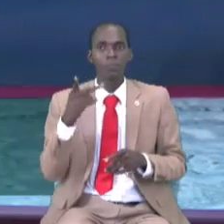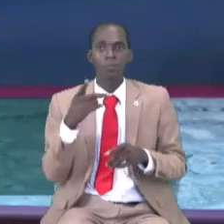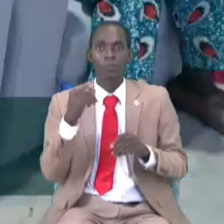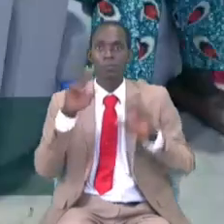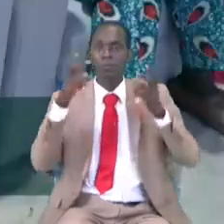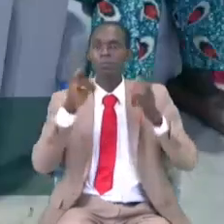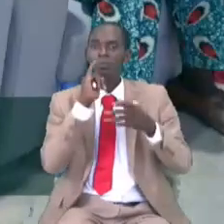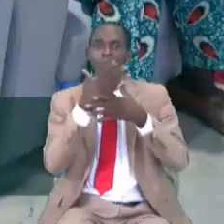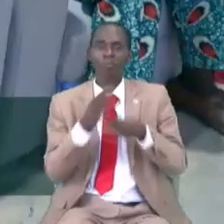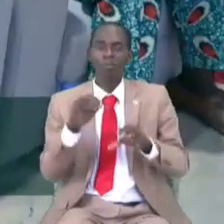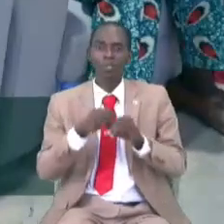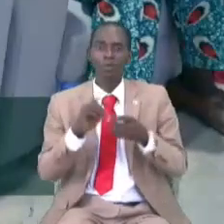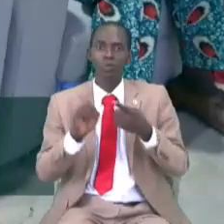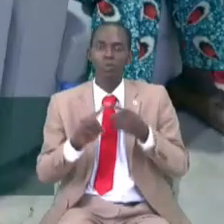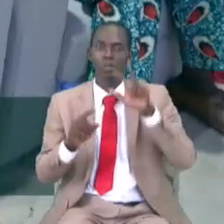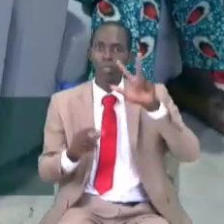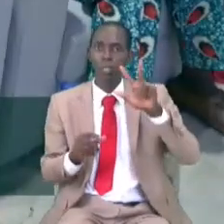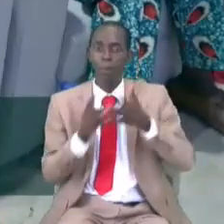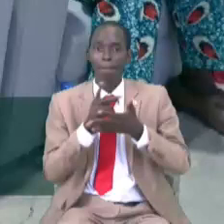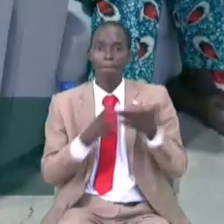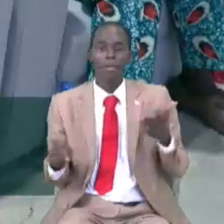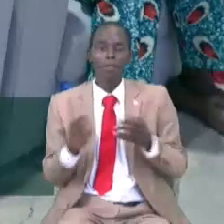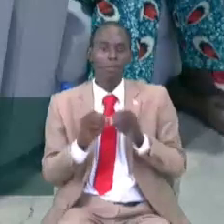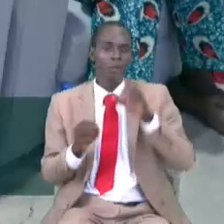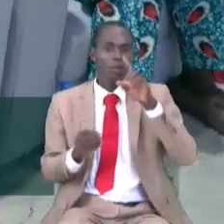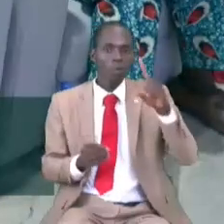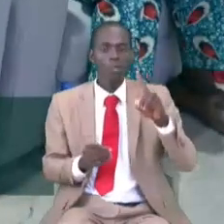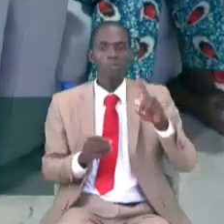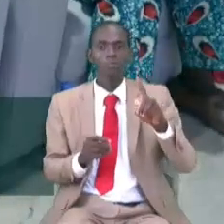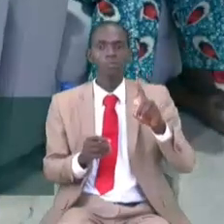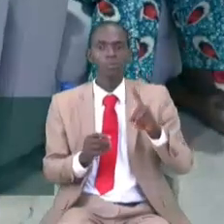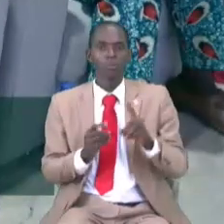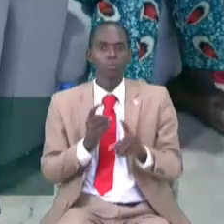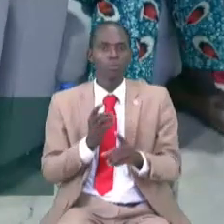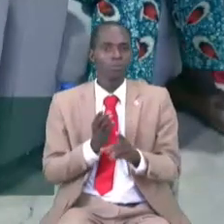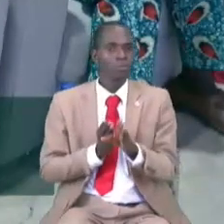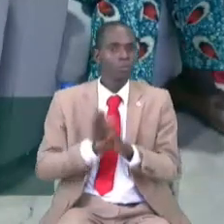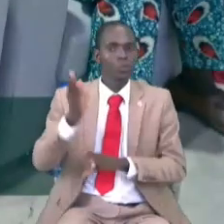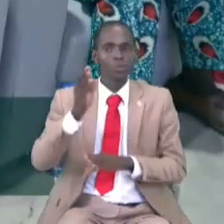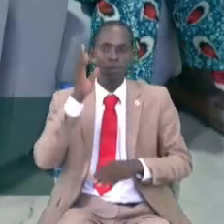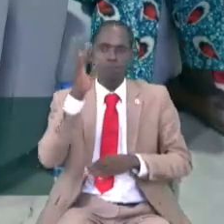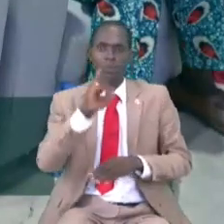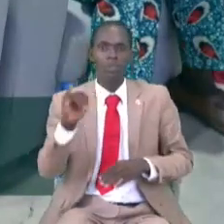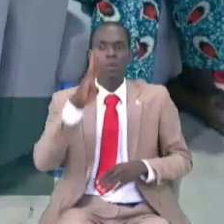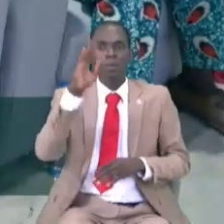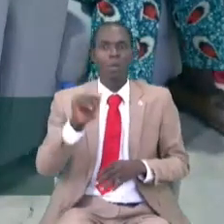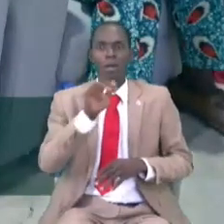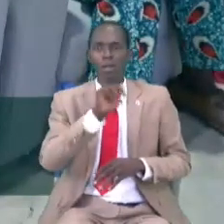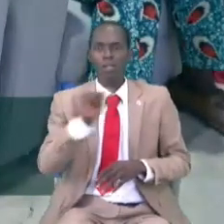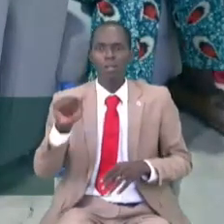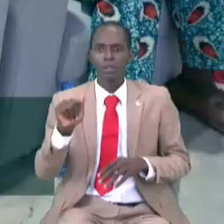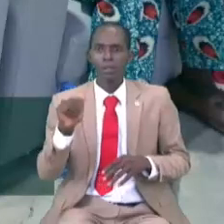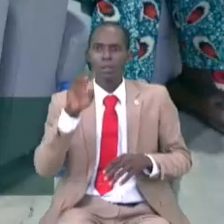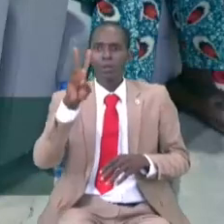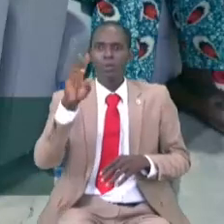preaching by a winnowed servant of God. Number two, faultless penitence